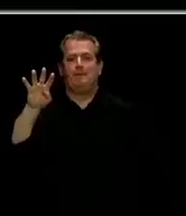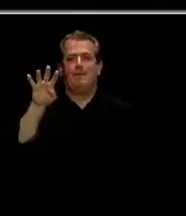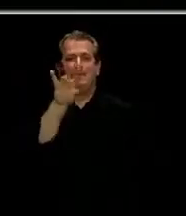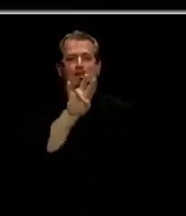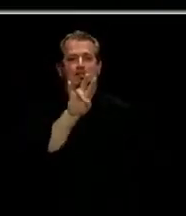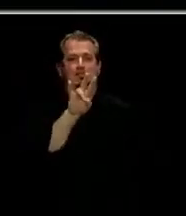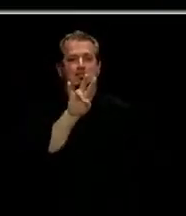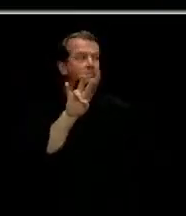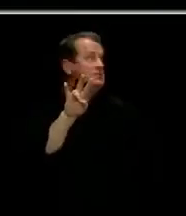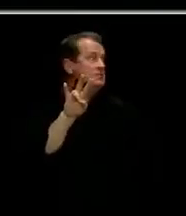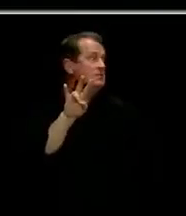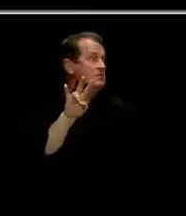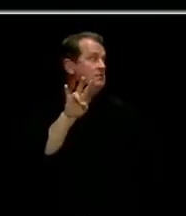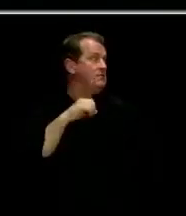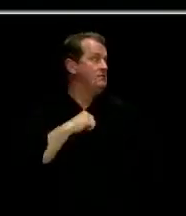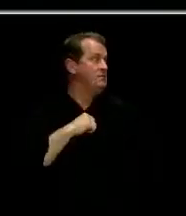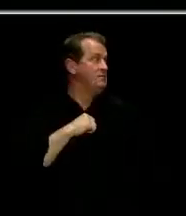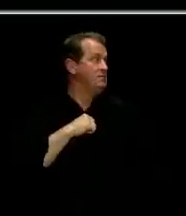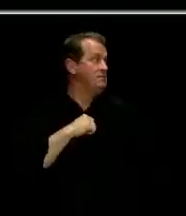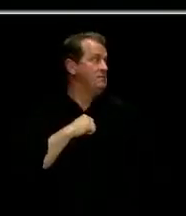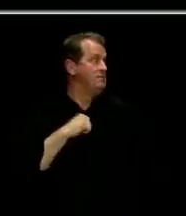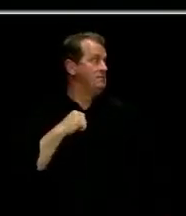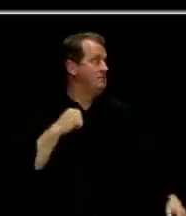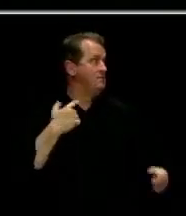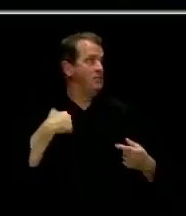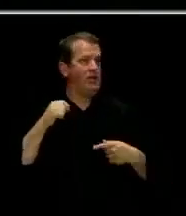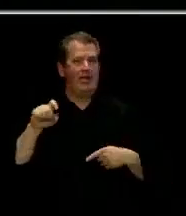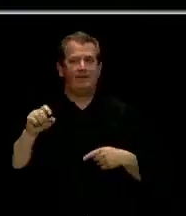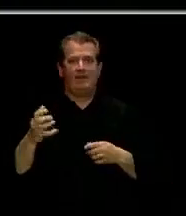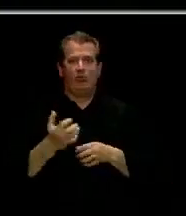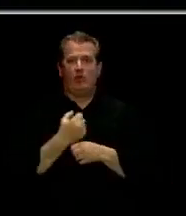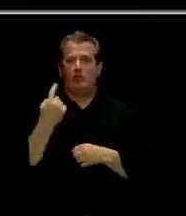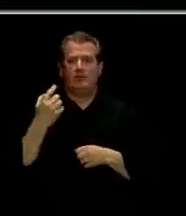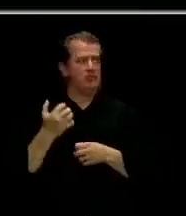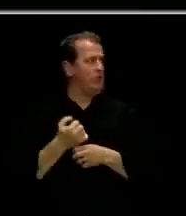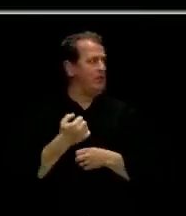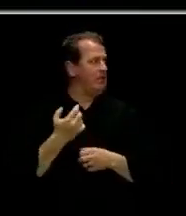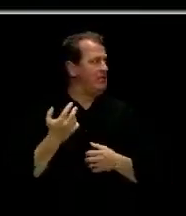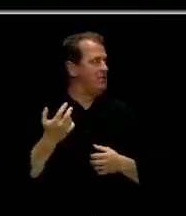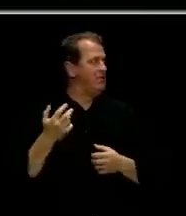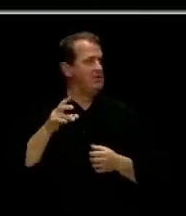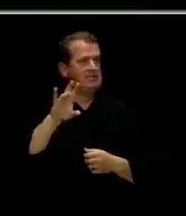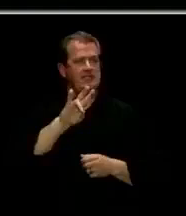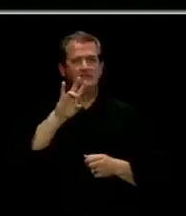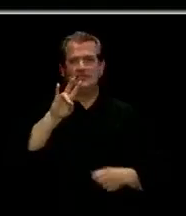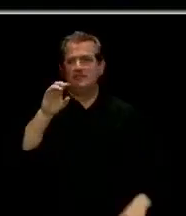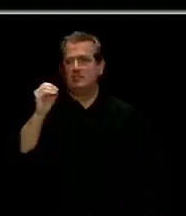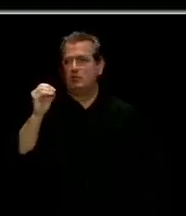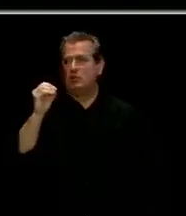to tell them what they won? Well, we have to have a winner first.